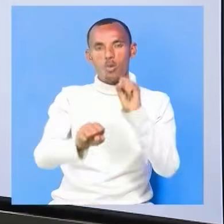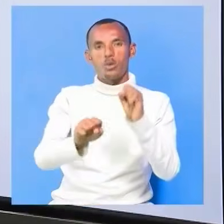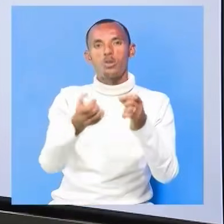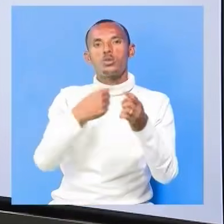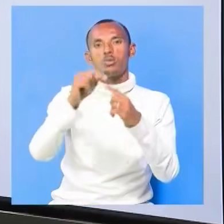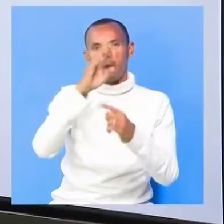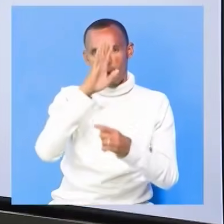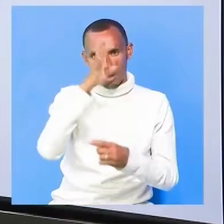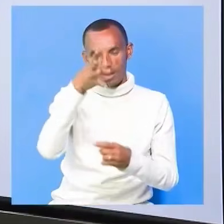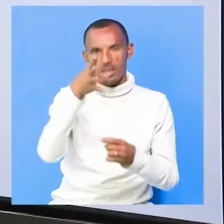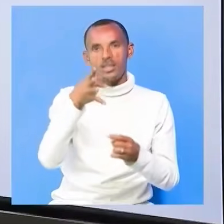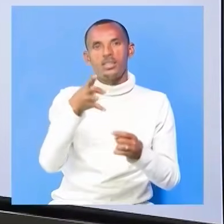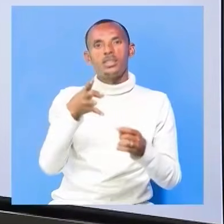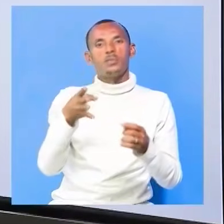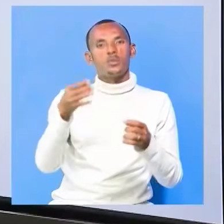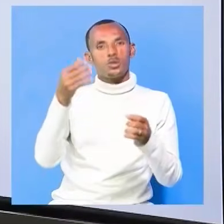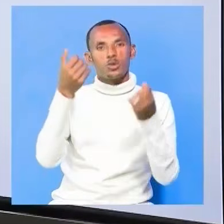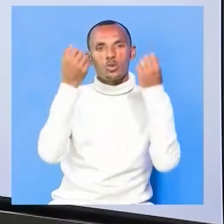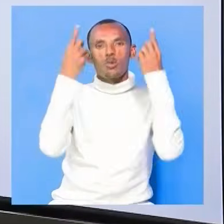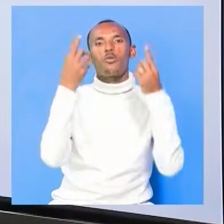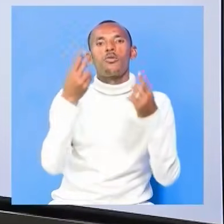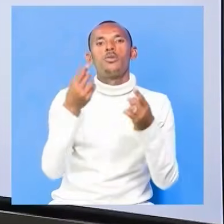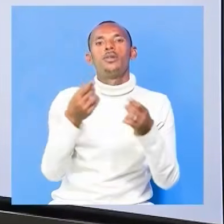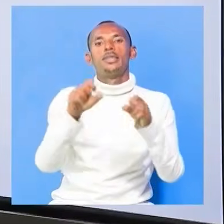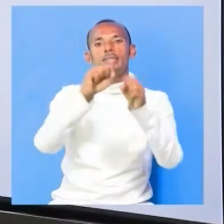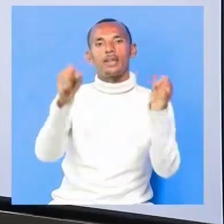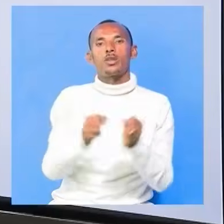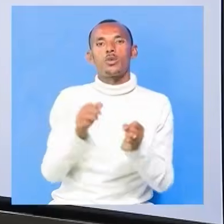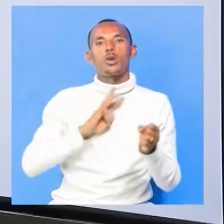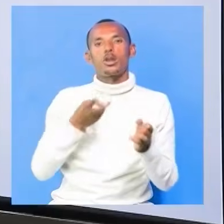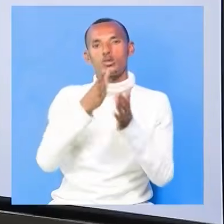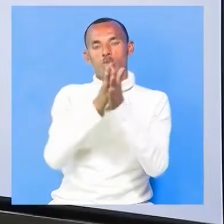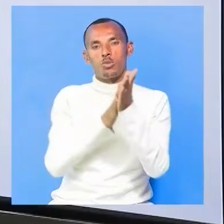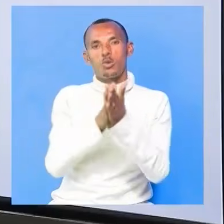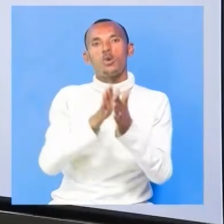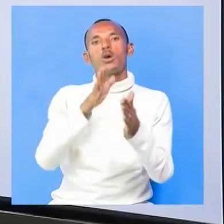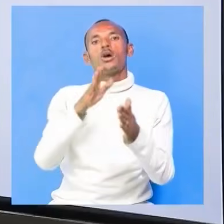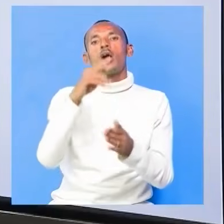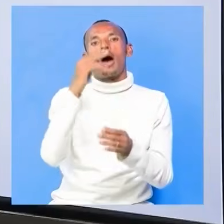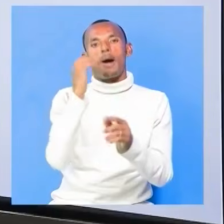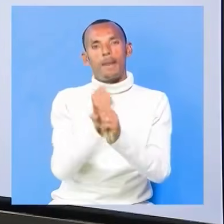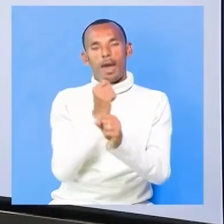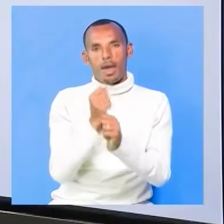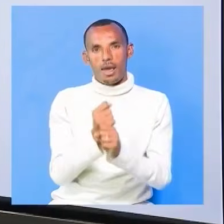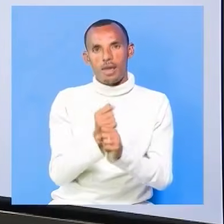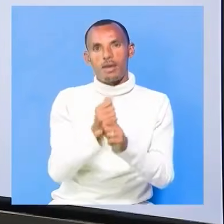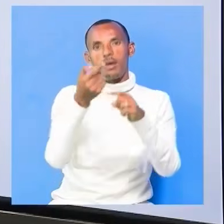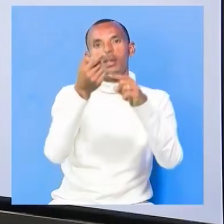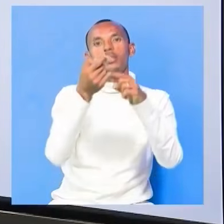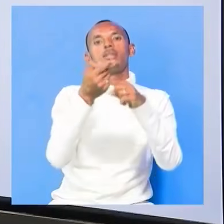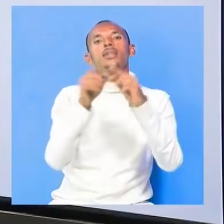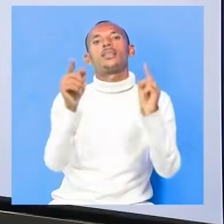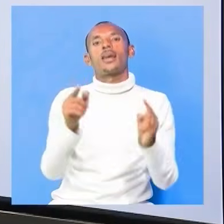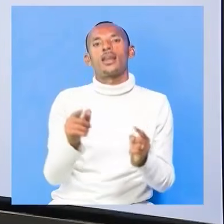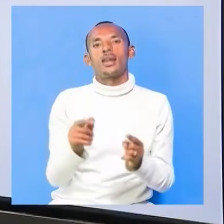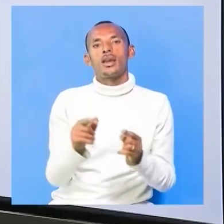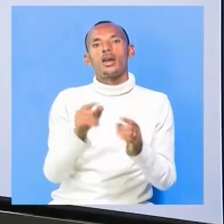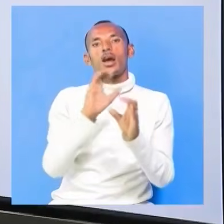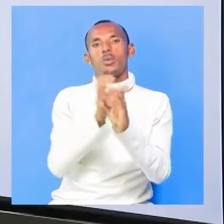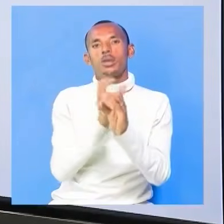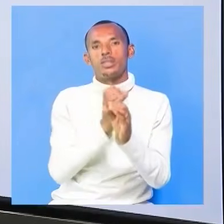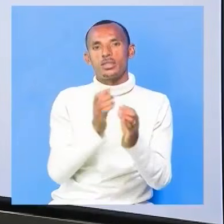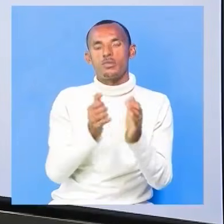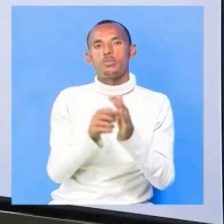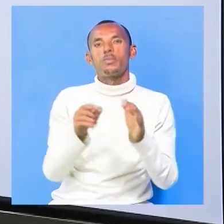So, to create some sort of relationship between these sets, we need to apply a certain operator, which